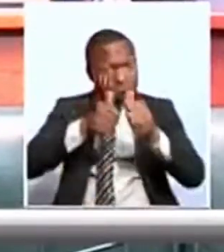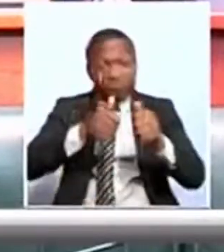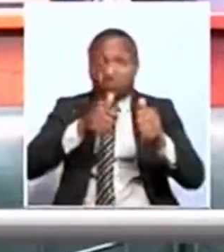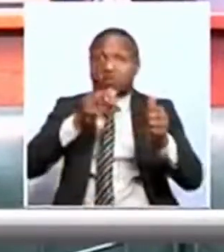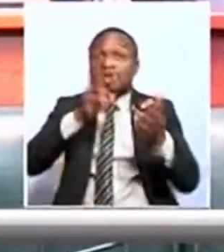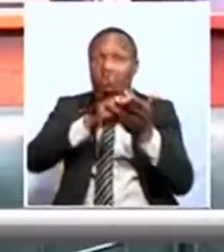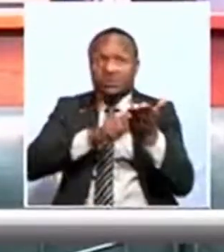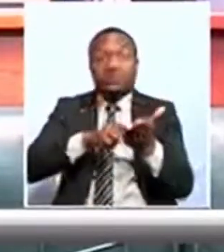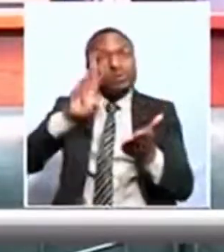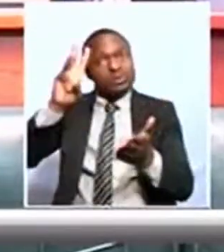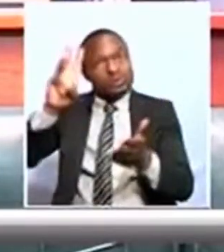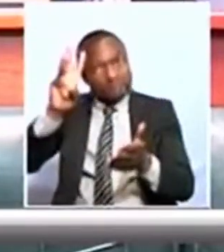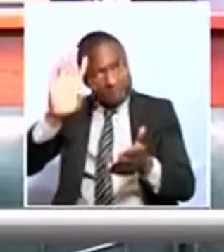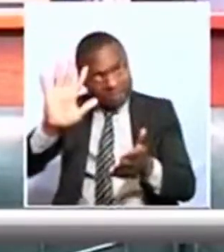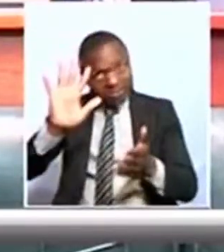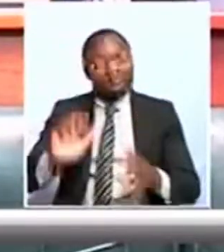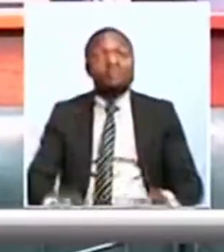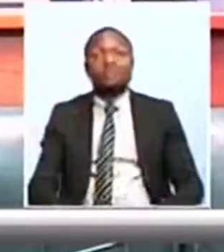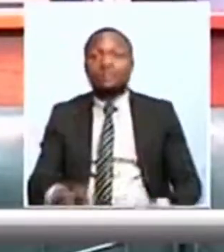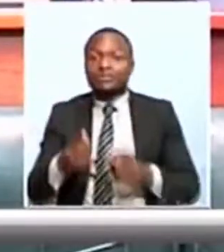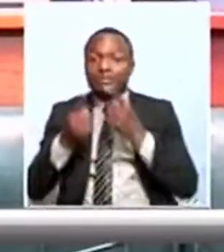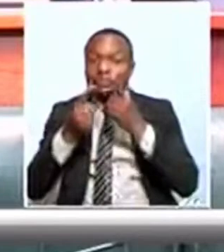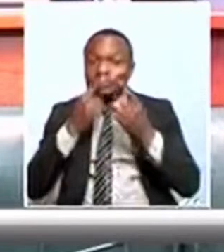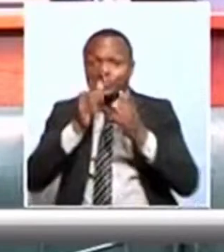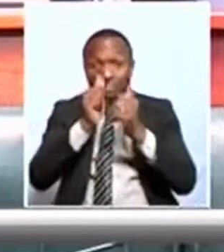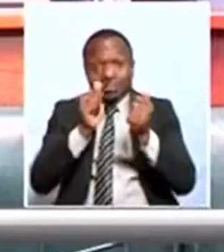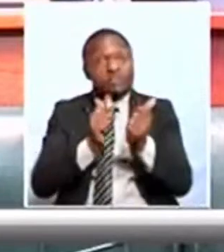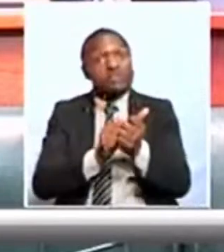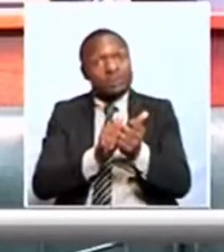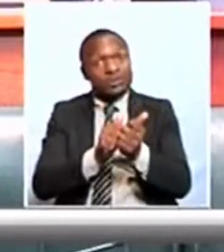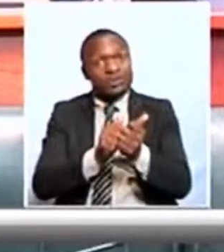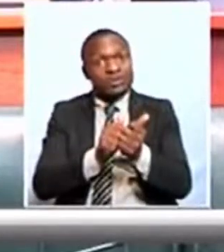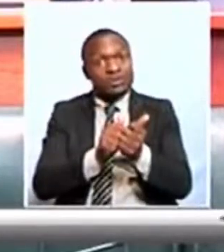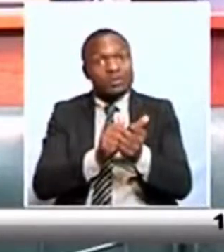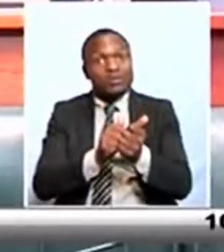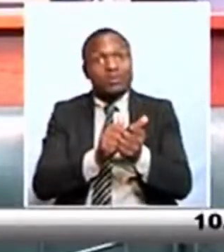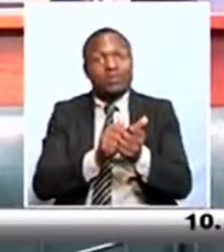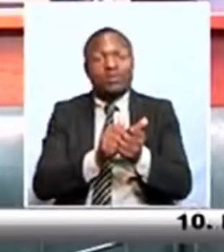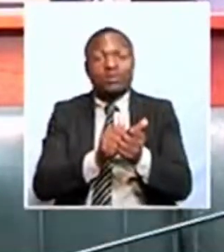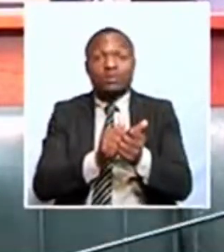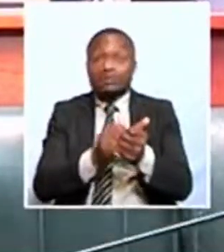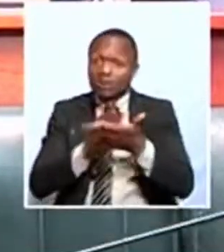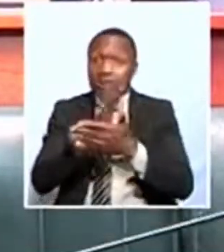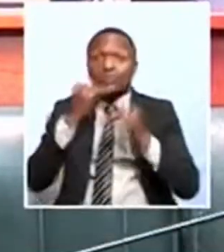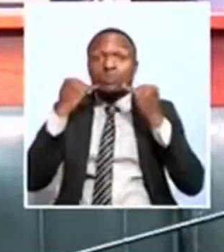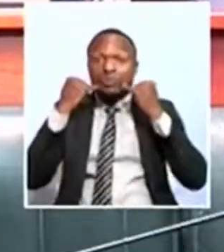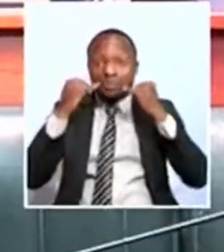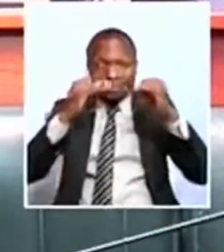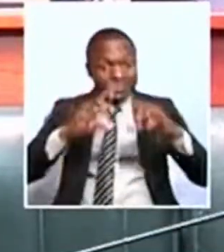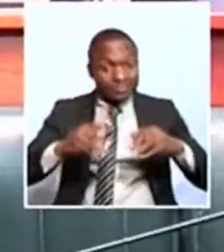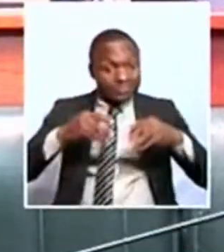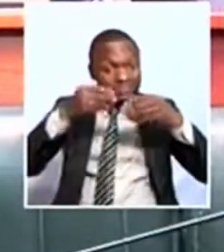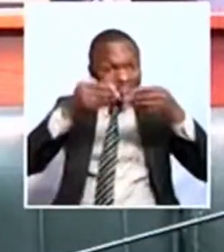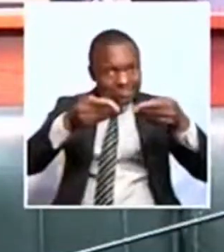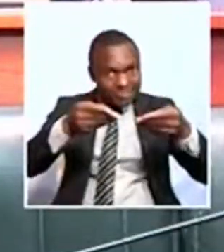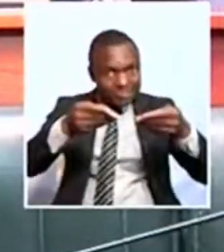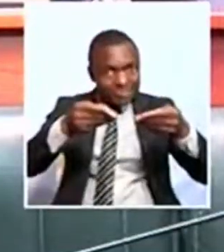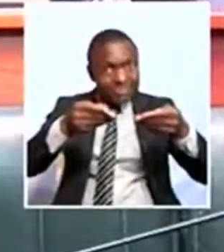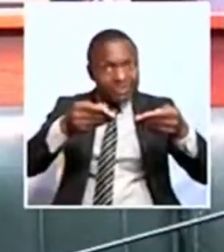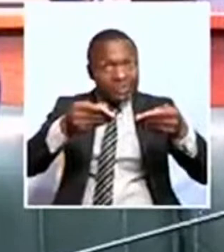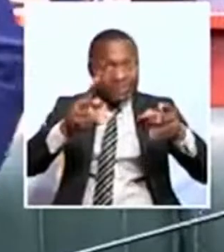number 65, which talks about factuality of what we say and providing evidence to